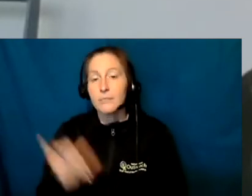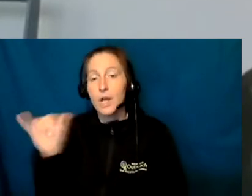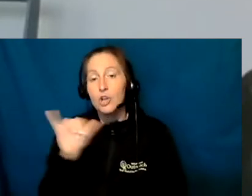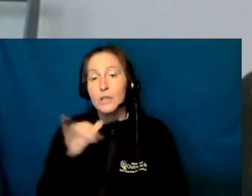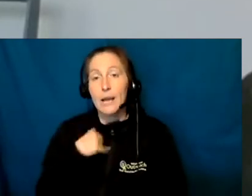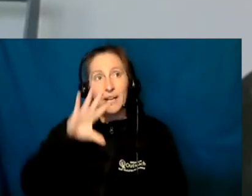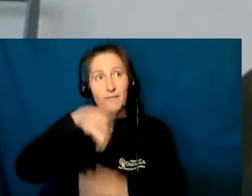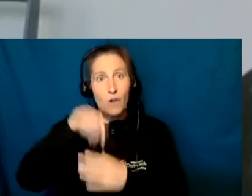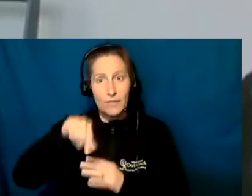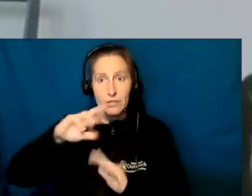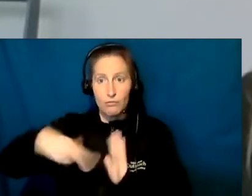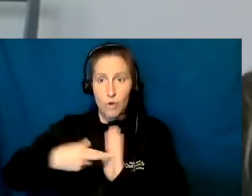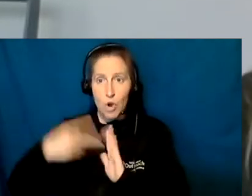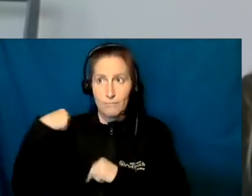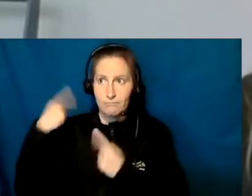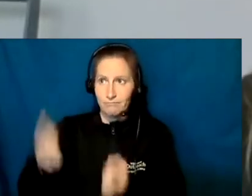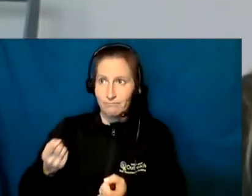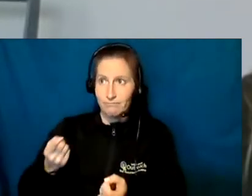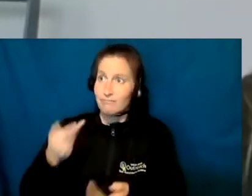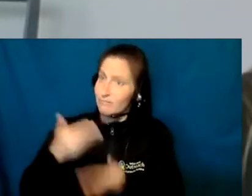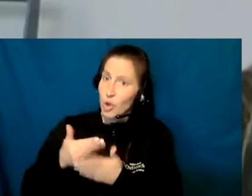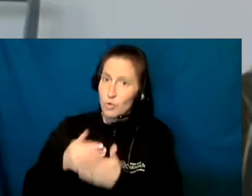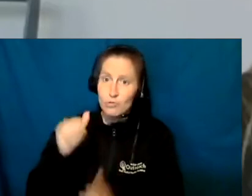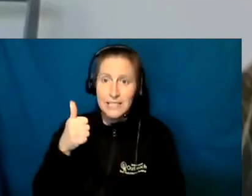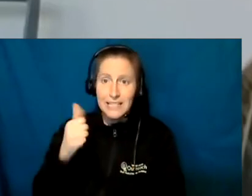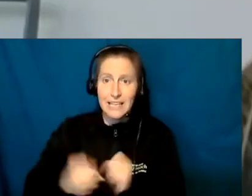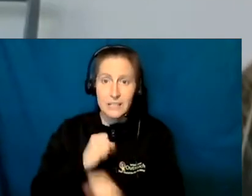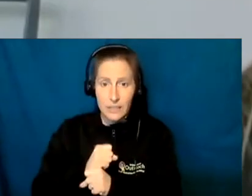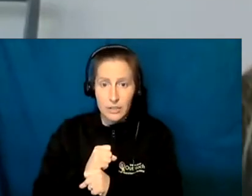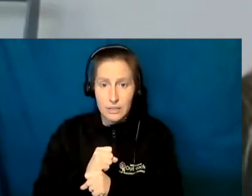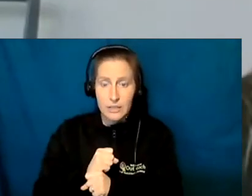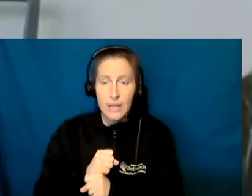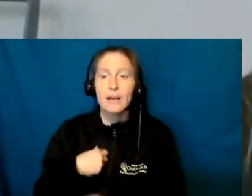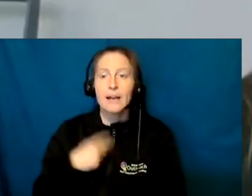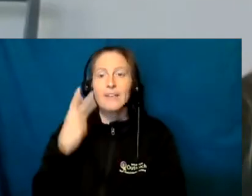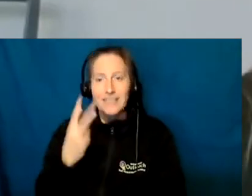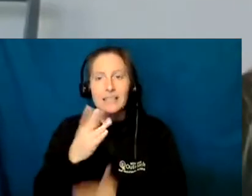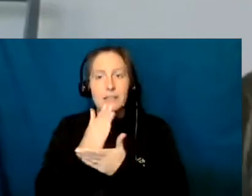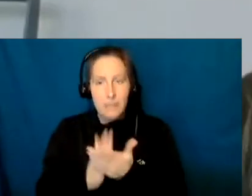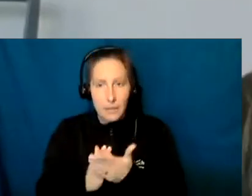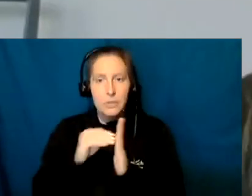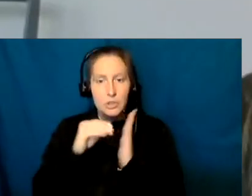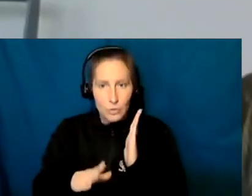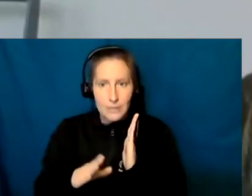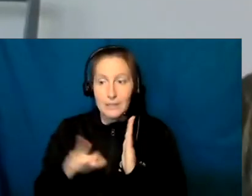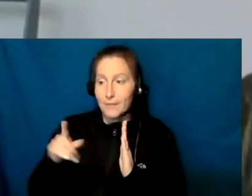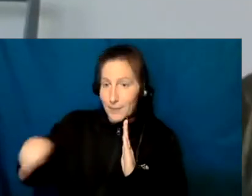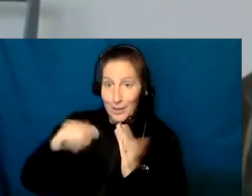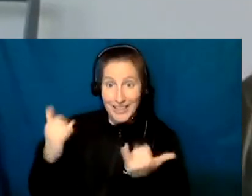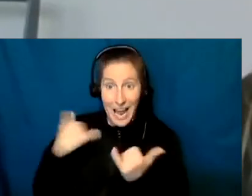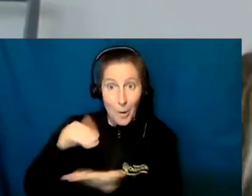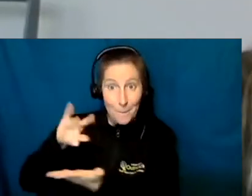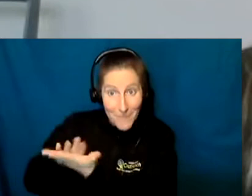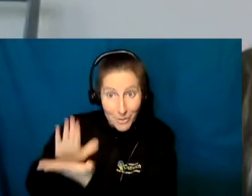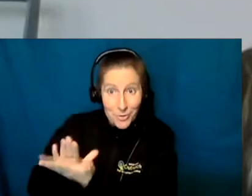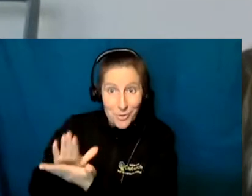role for almost 10 years now. So I'm seeing some students this year who are in middle school that